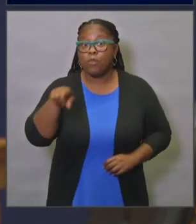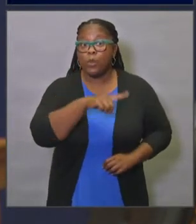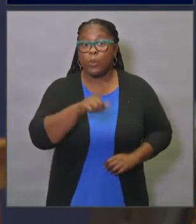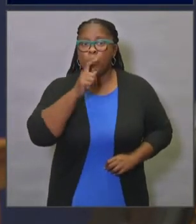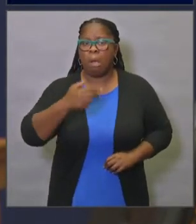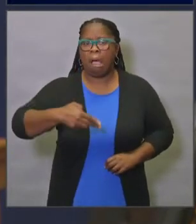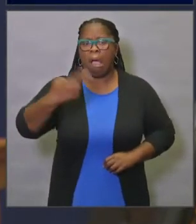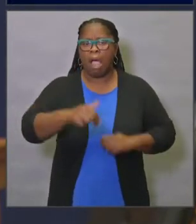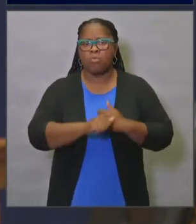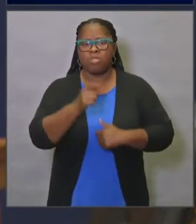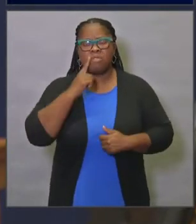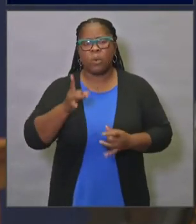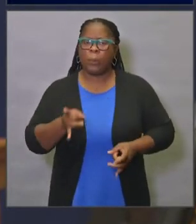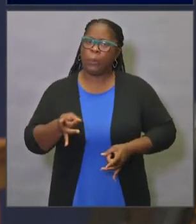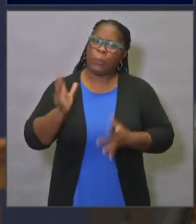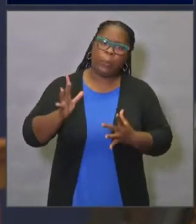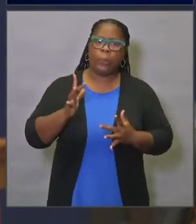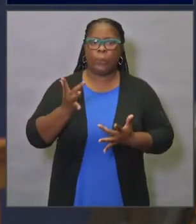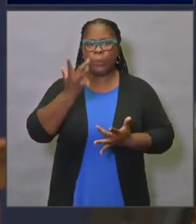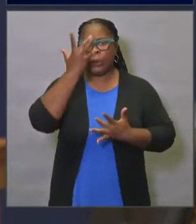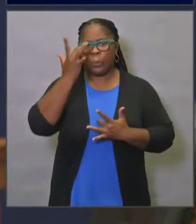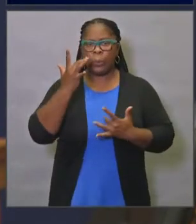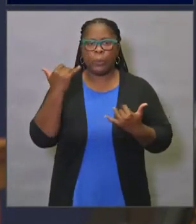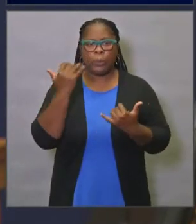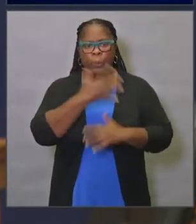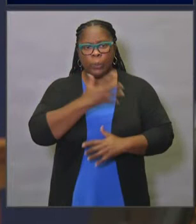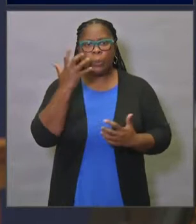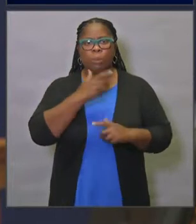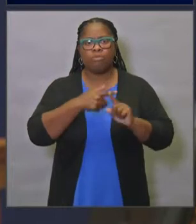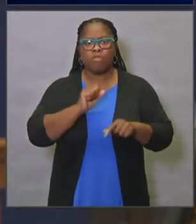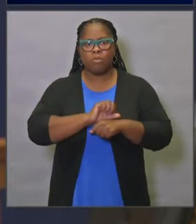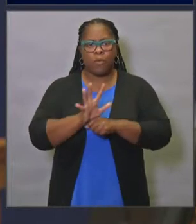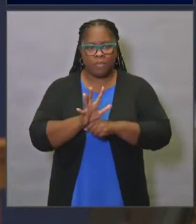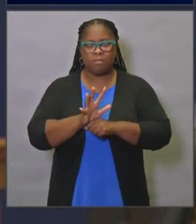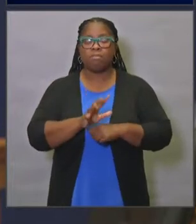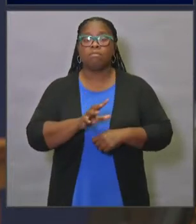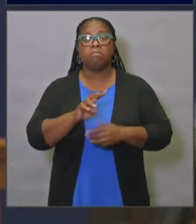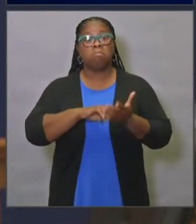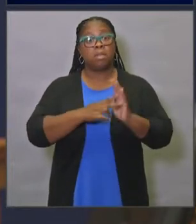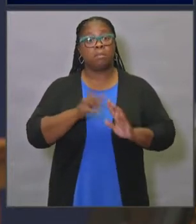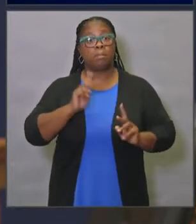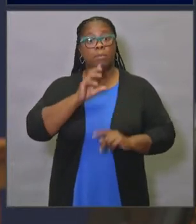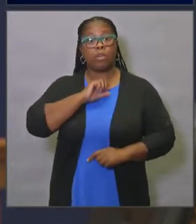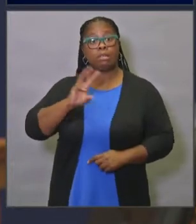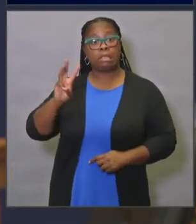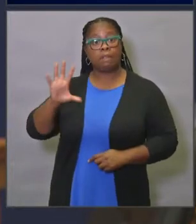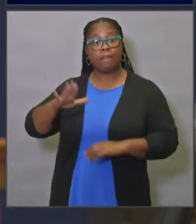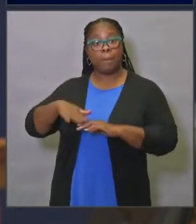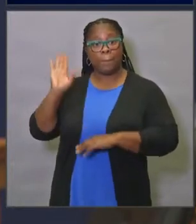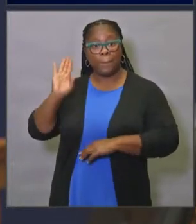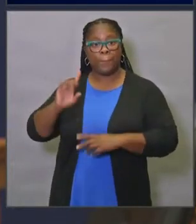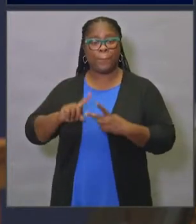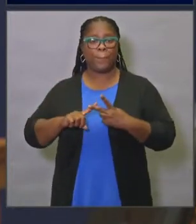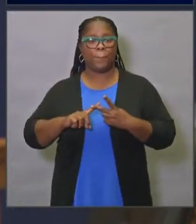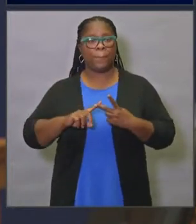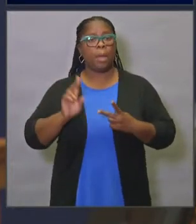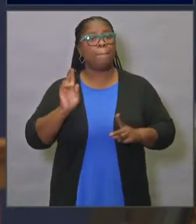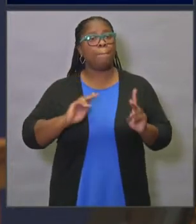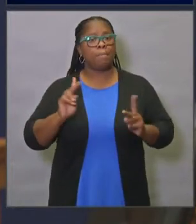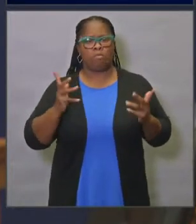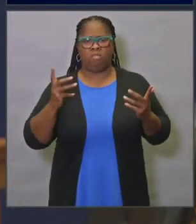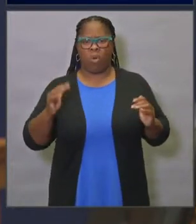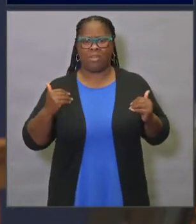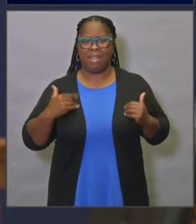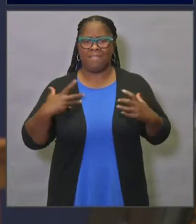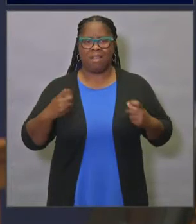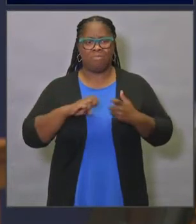increased risk of severe illness from COVID-19, which includes individuals 65 and older and those with underlying health conditions